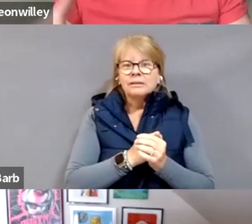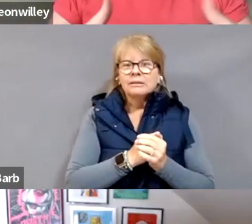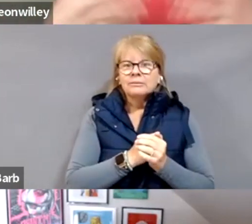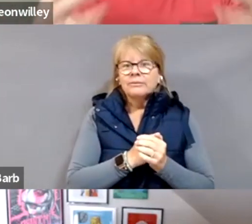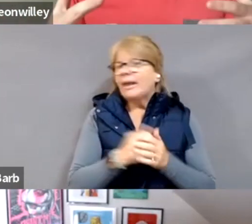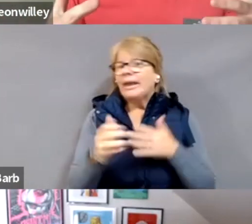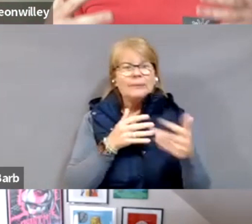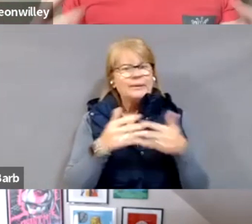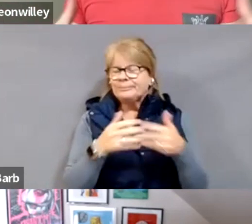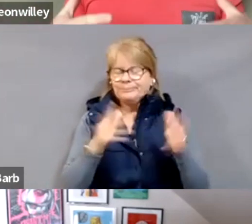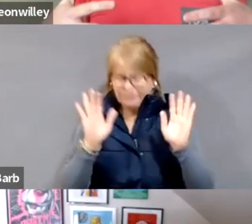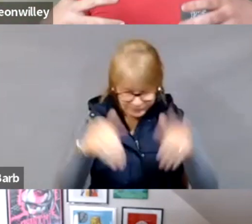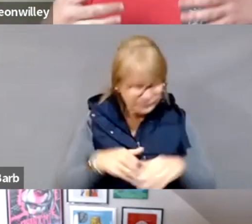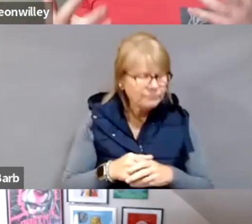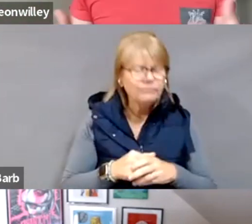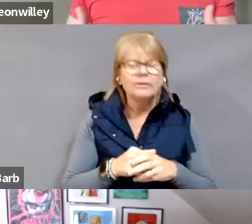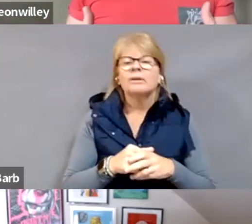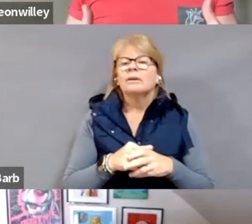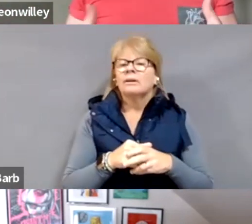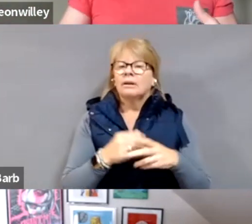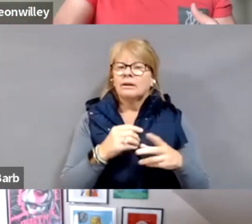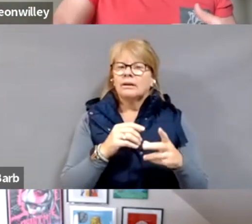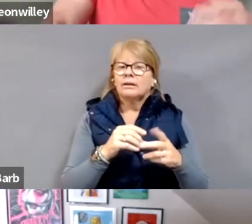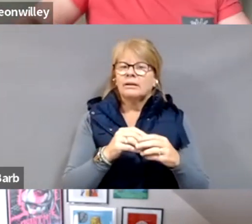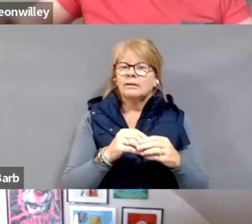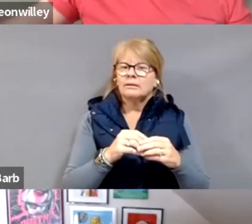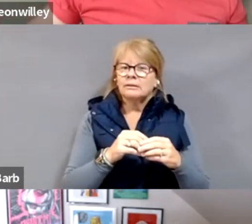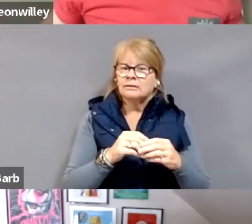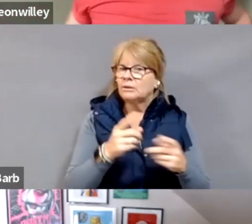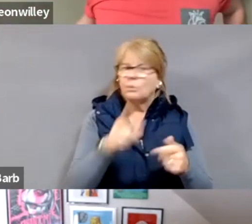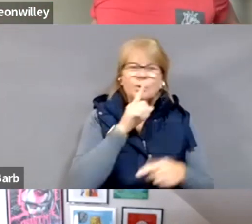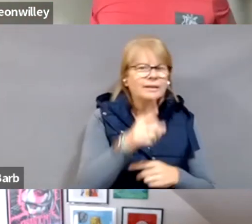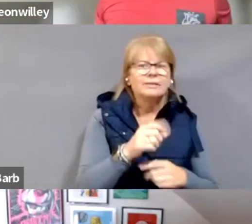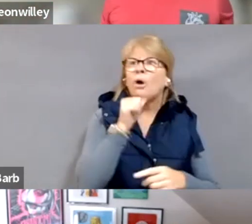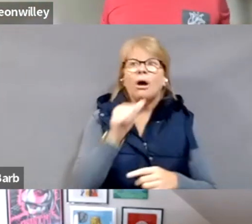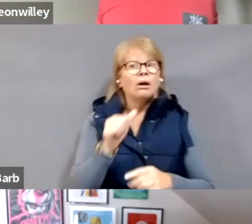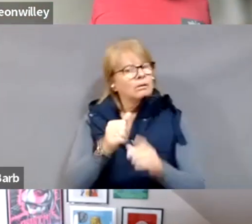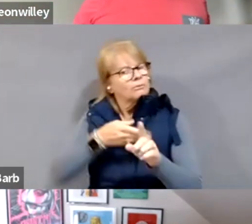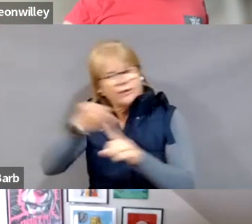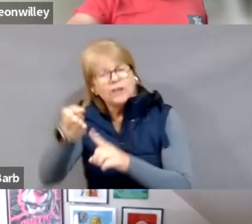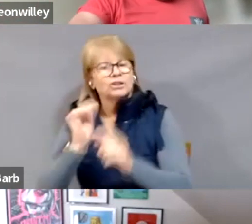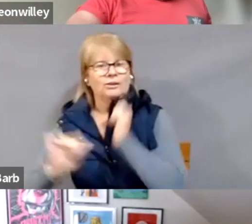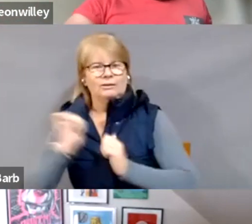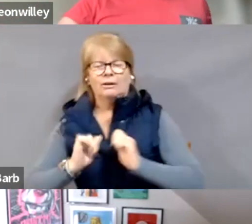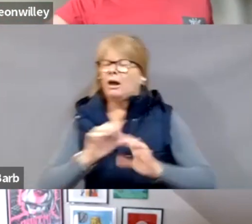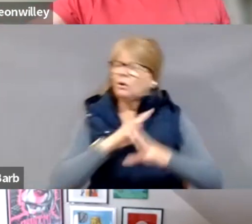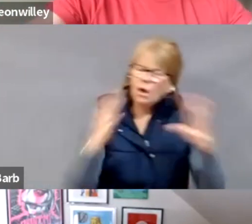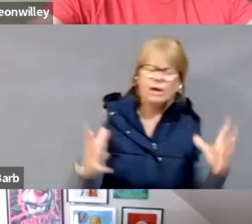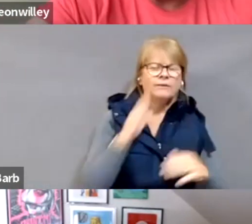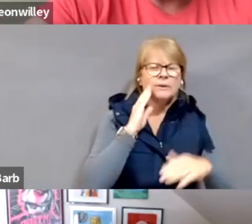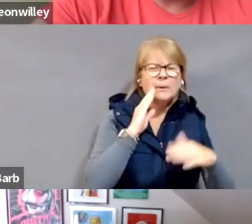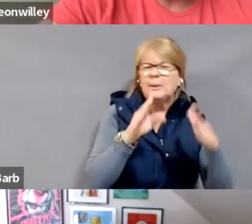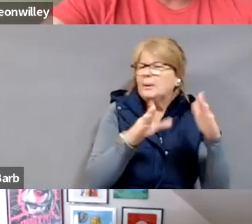any rate, well, once I started to work in amateur theater first. I did lots of amateur theater. Amateur theater